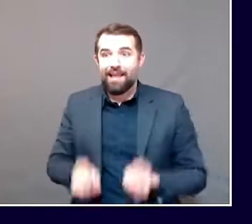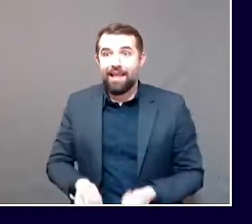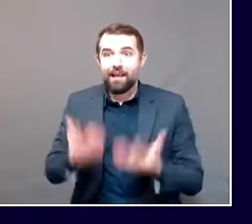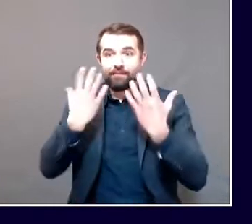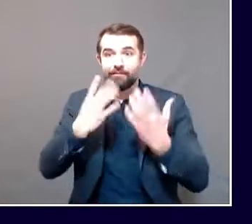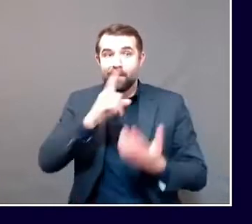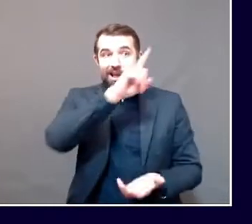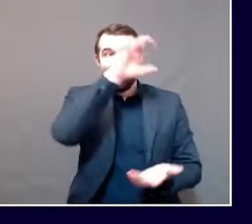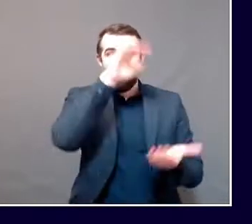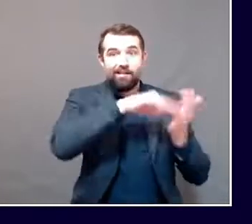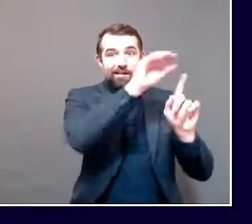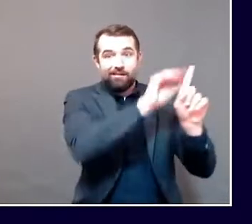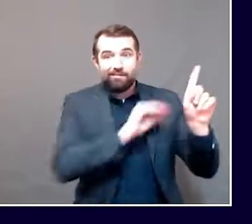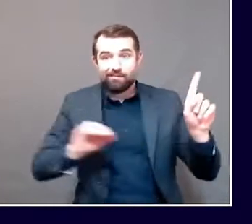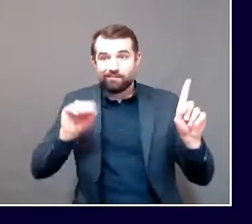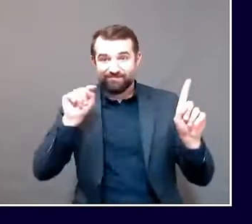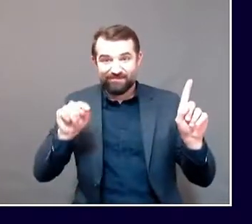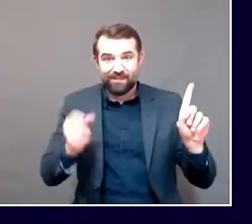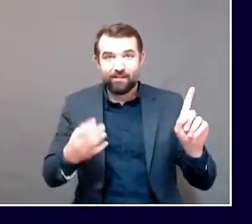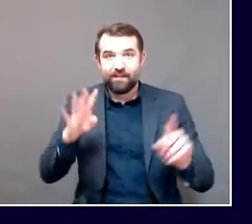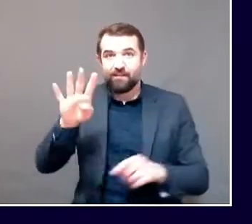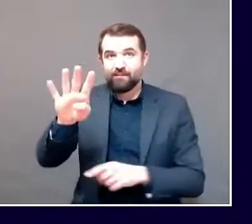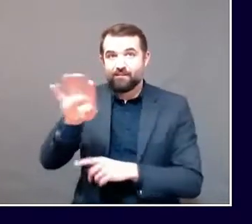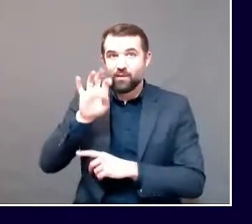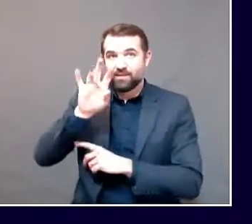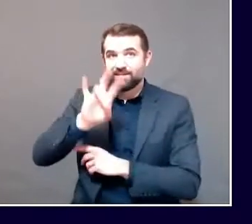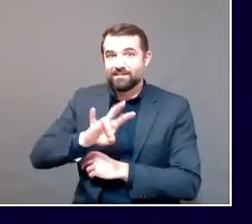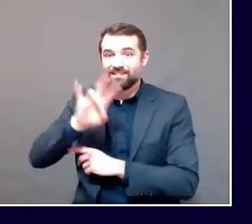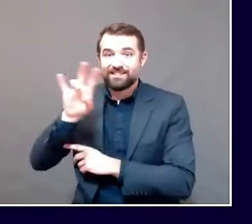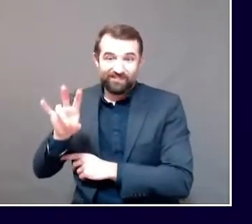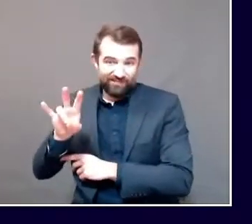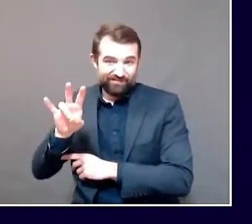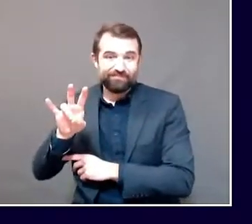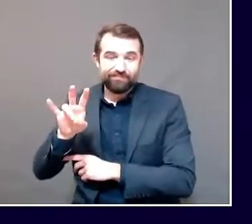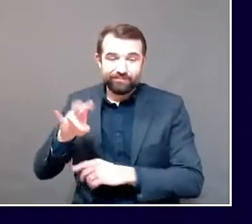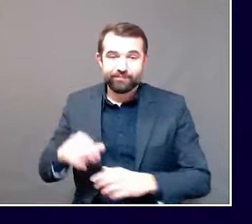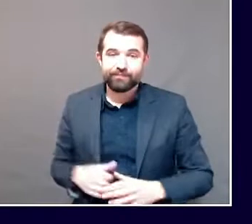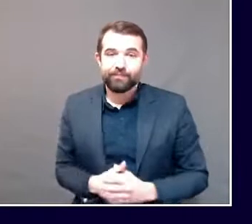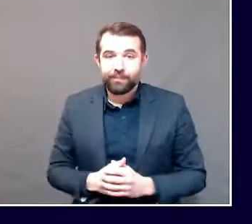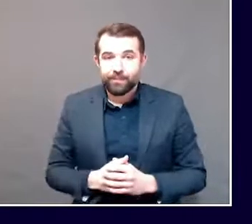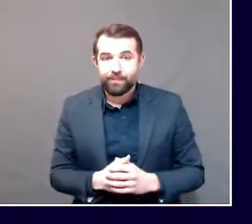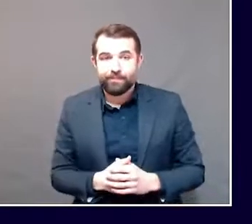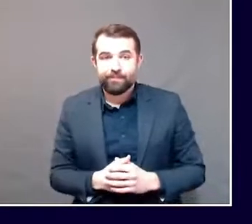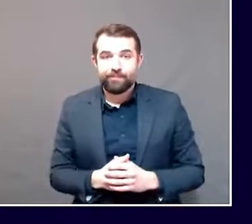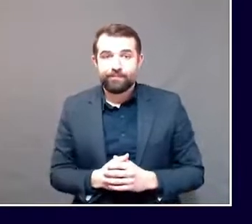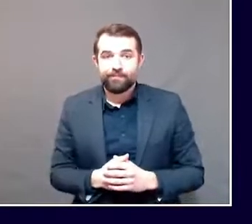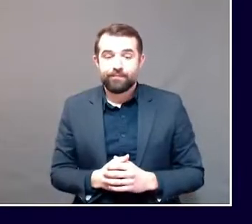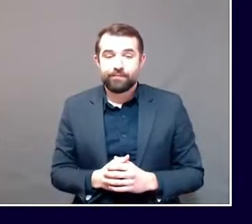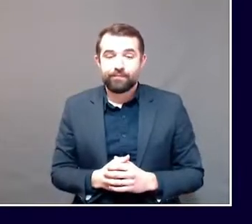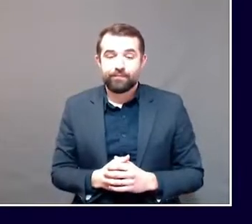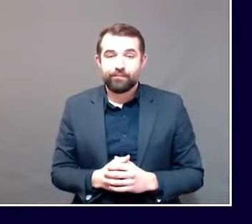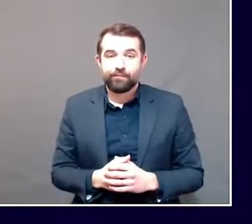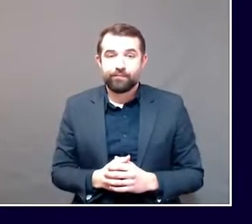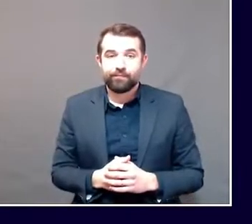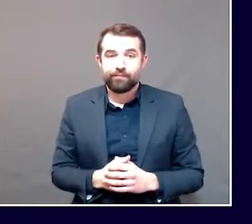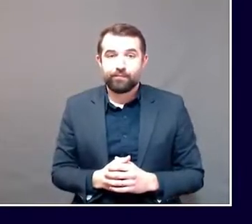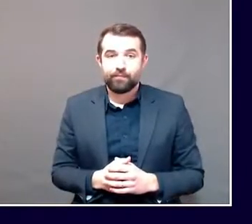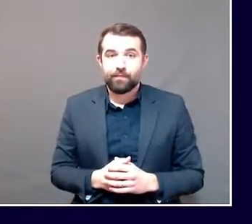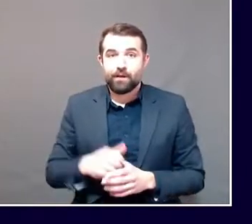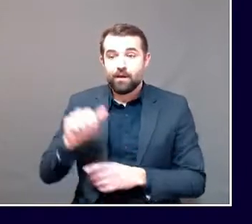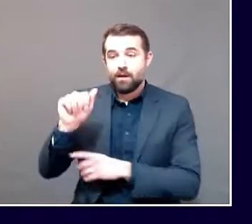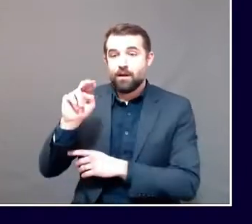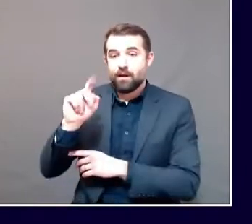at 477 tests for every 100,000 people. Turning next to antigen